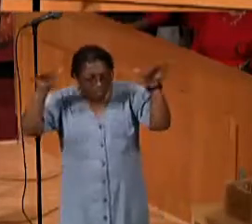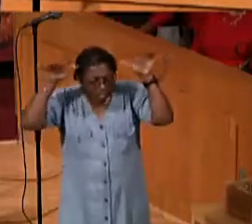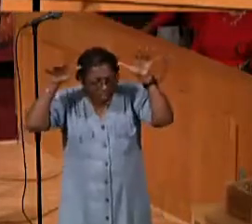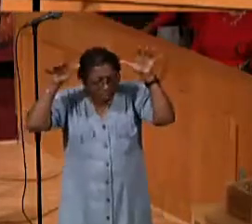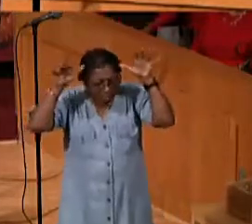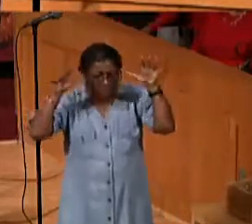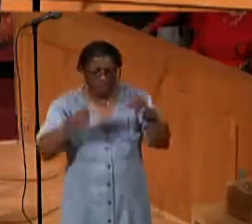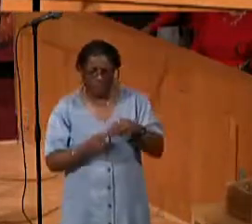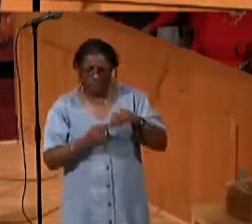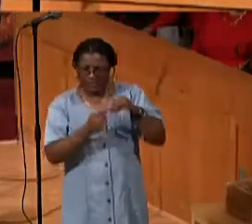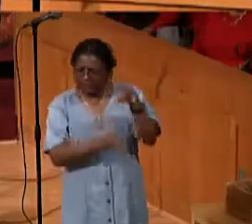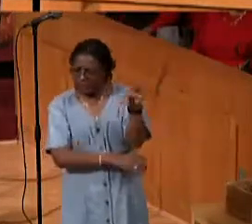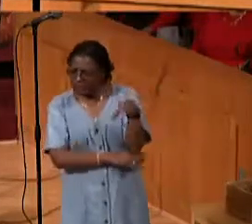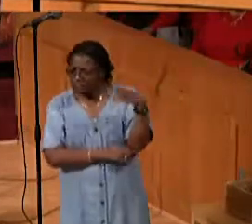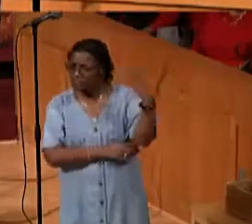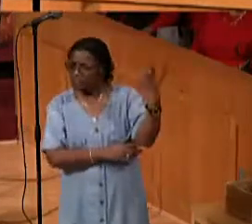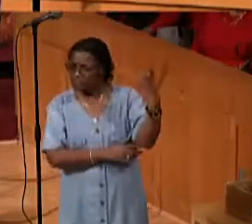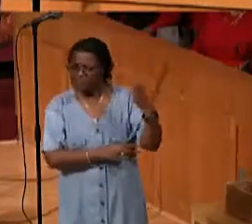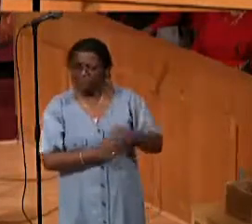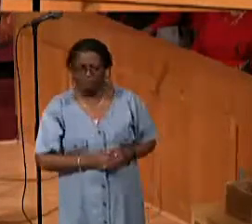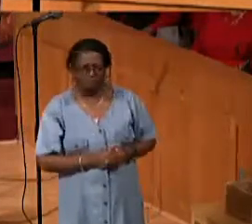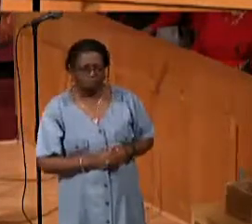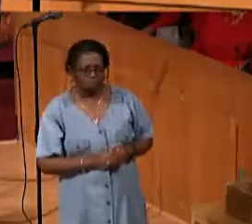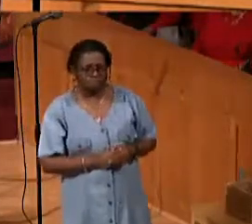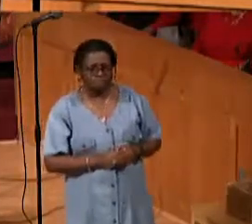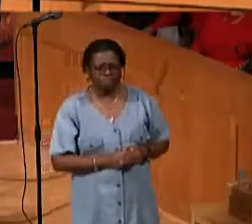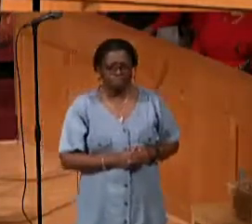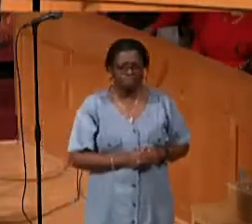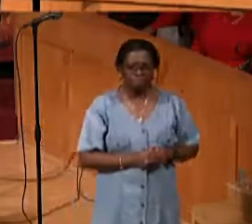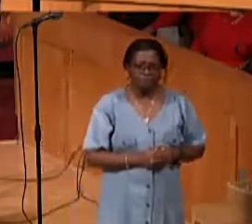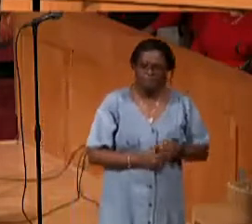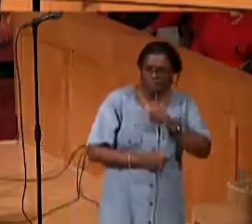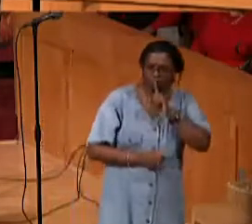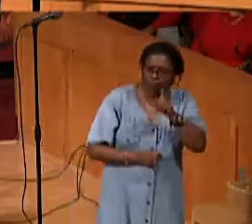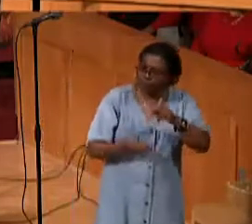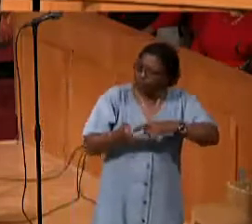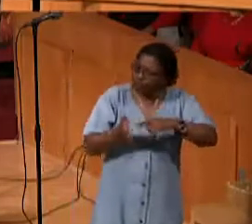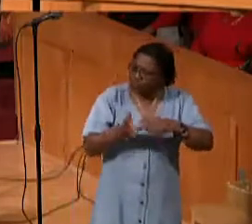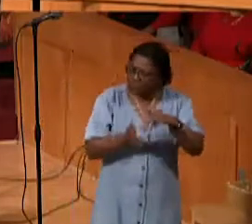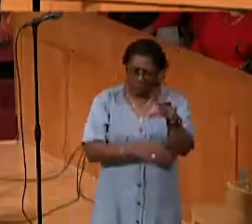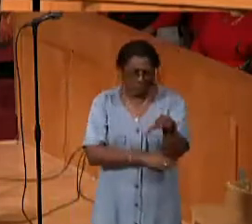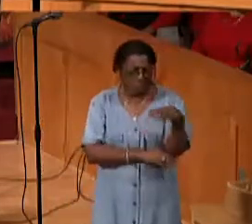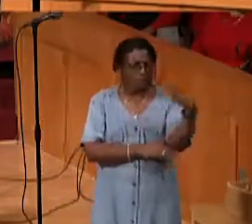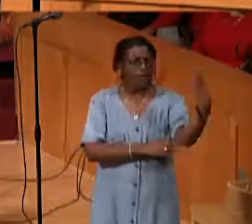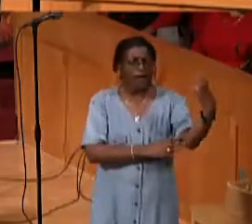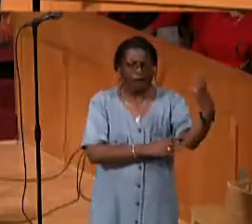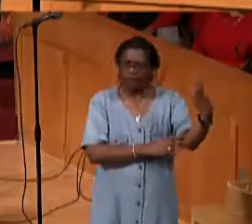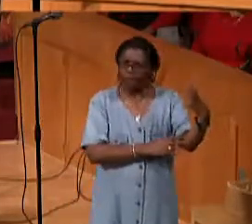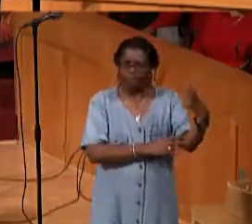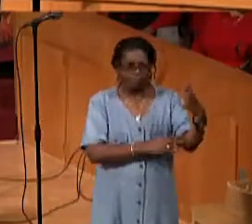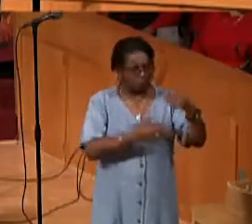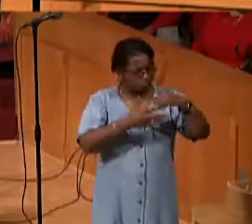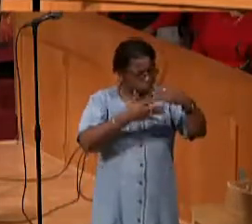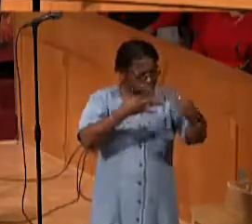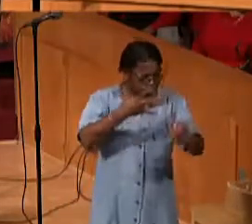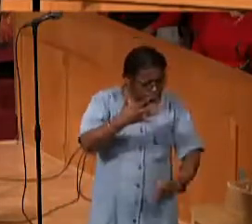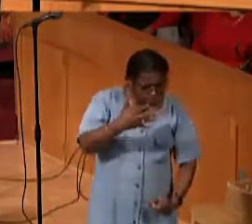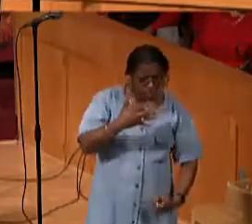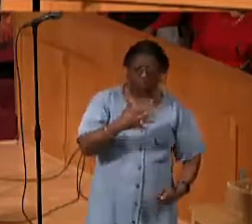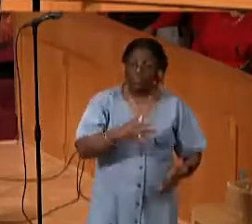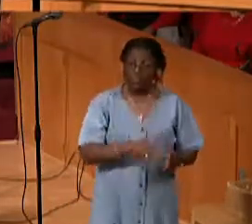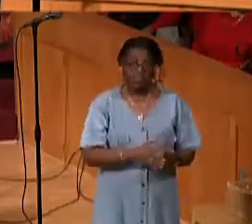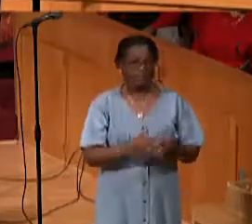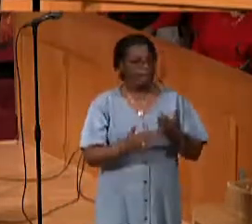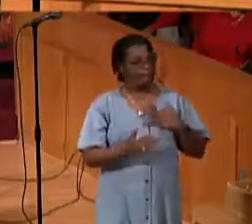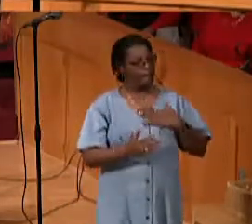Christmas, Amen. And the true meaning of Christmas, all of that. And then there is